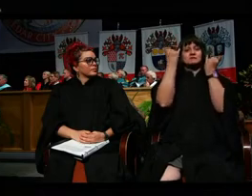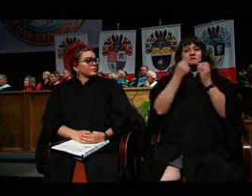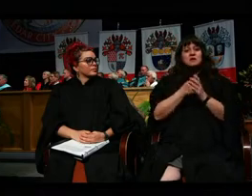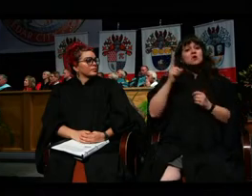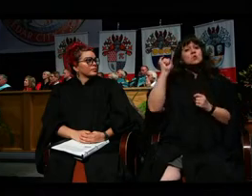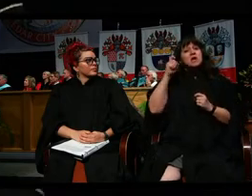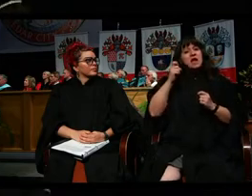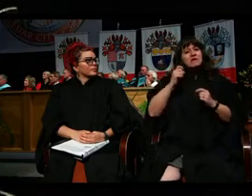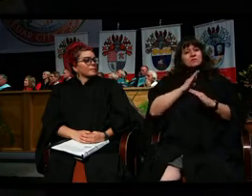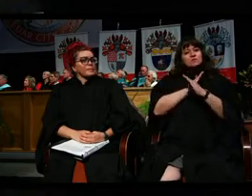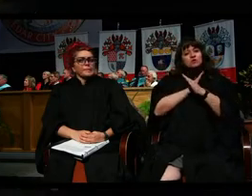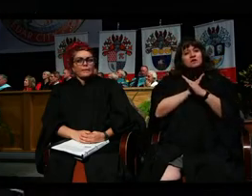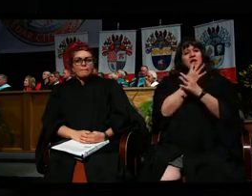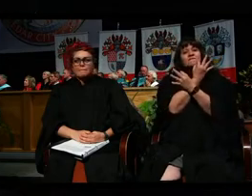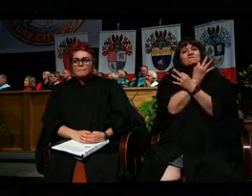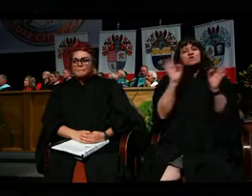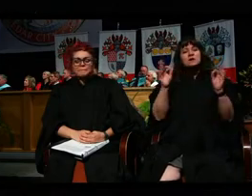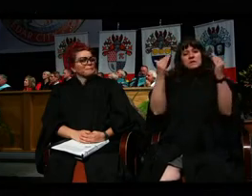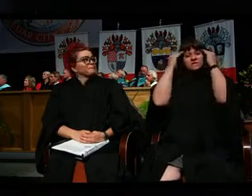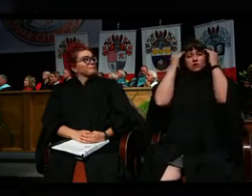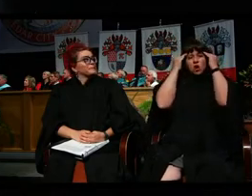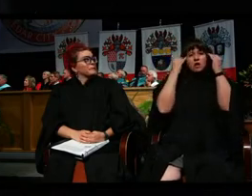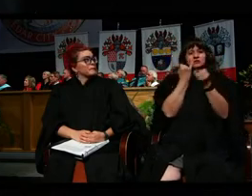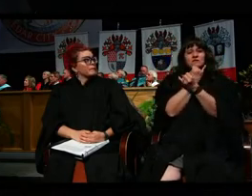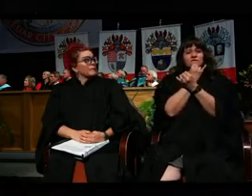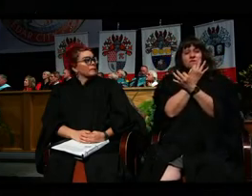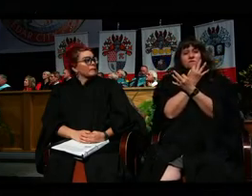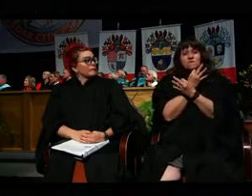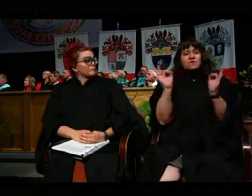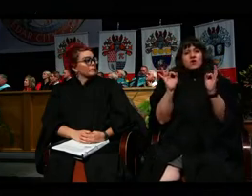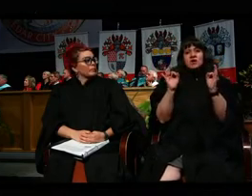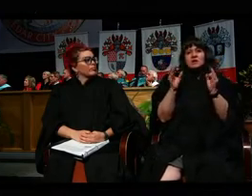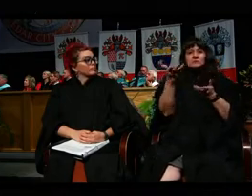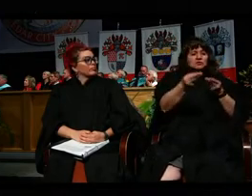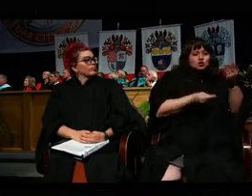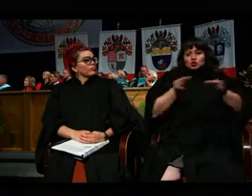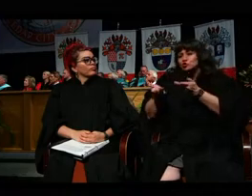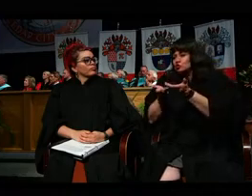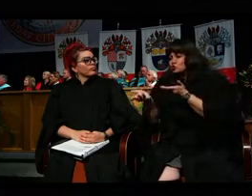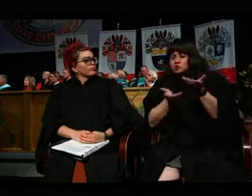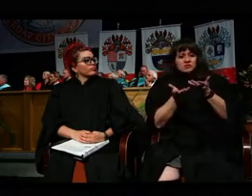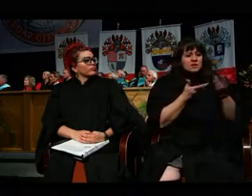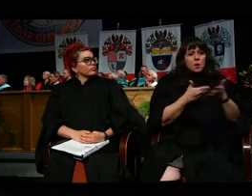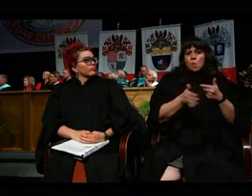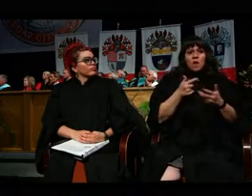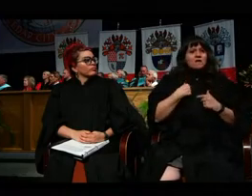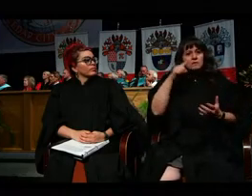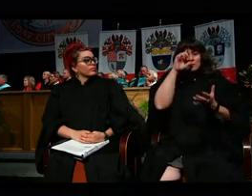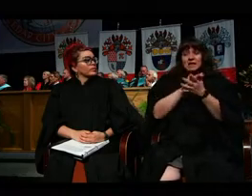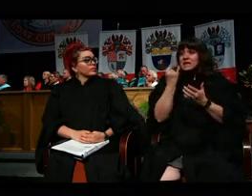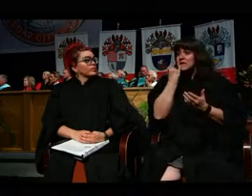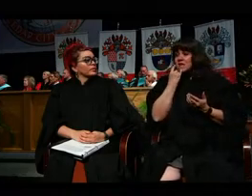to protect the freedom of knowledge, the freedom of ideas, the freedom to share what we believe, even if we disagree,